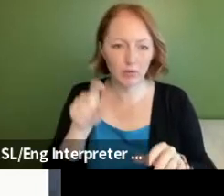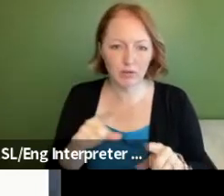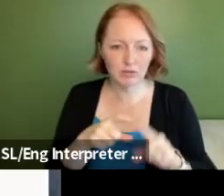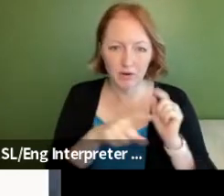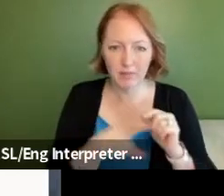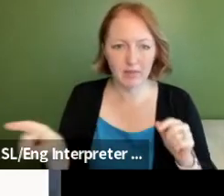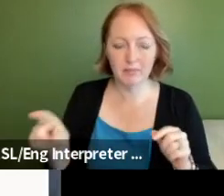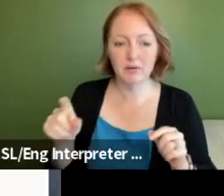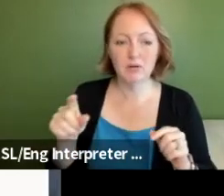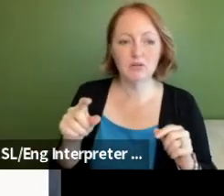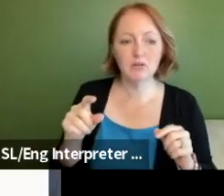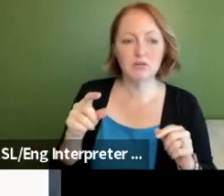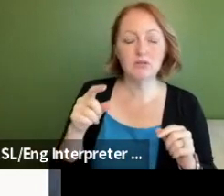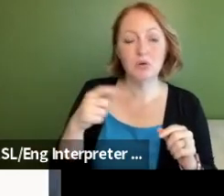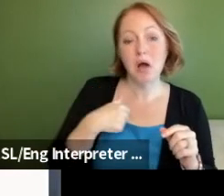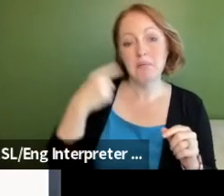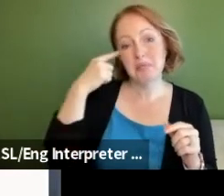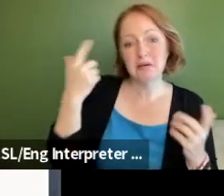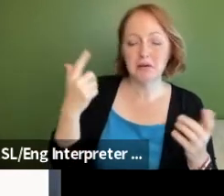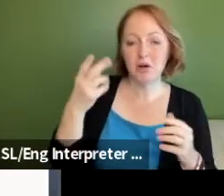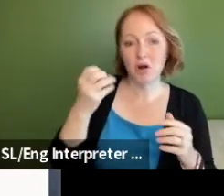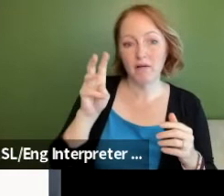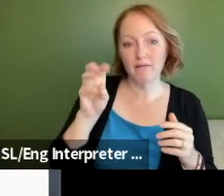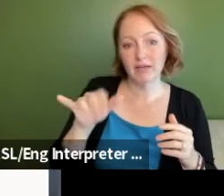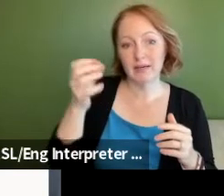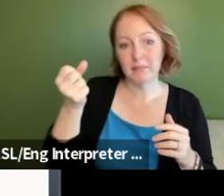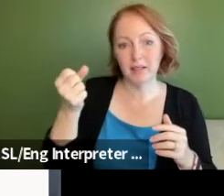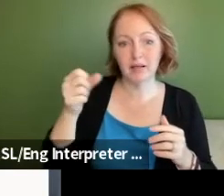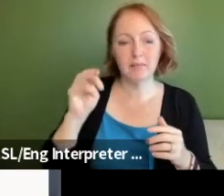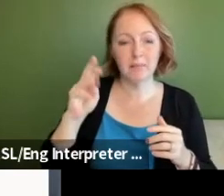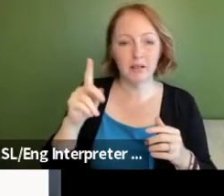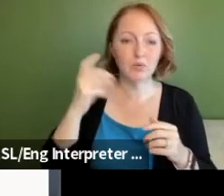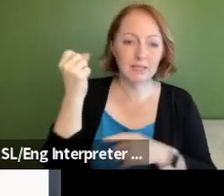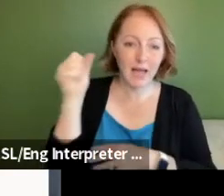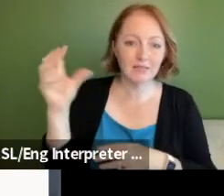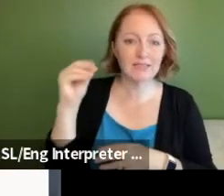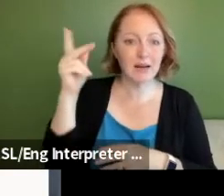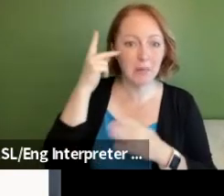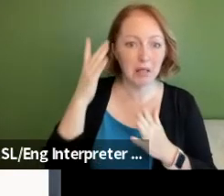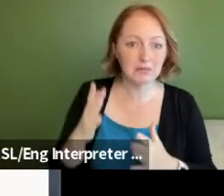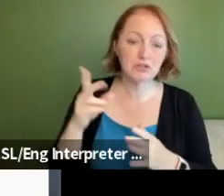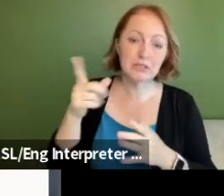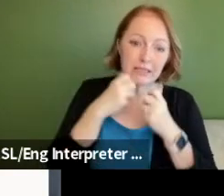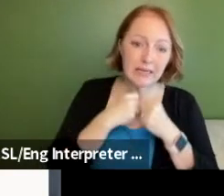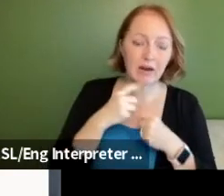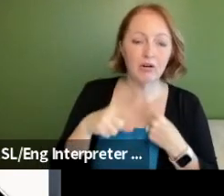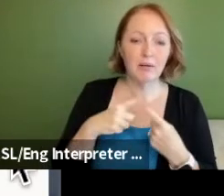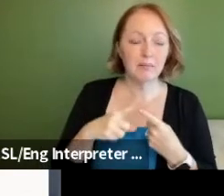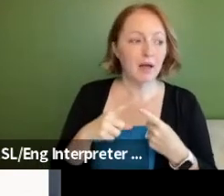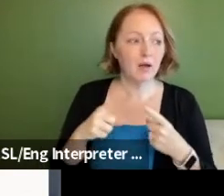So say like, well, for, like, so I'm thinking that Harvey Milk was an activist and a politician, and he cared about